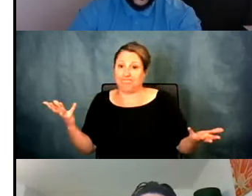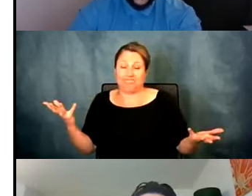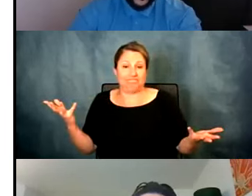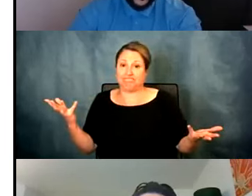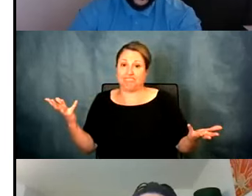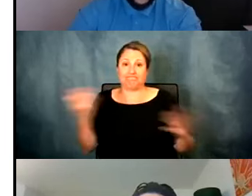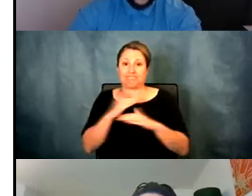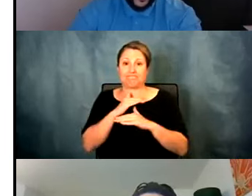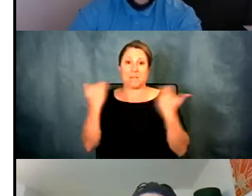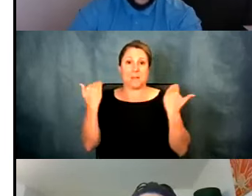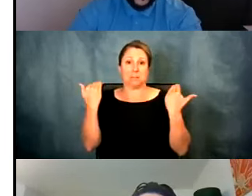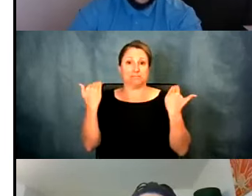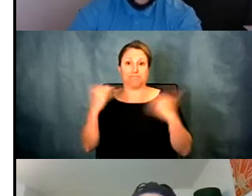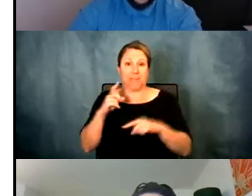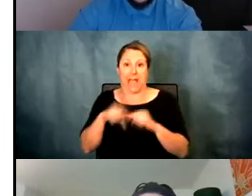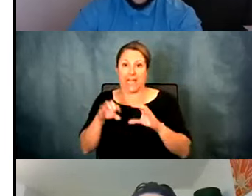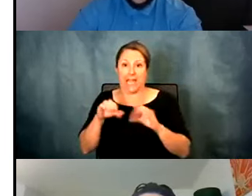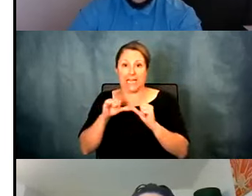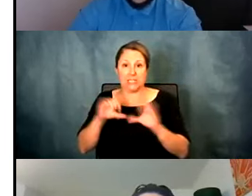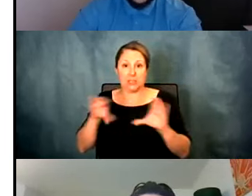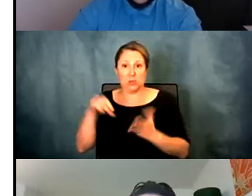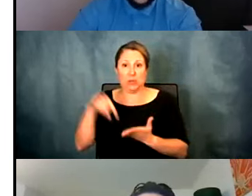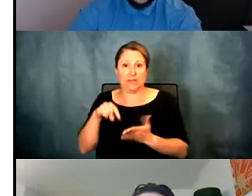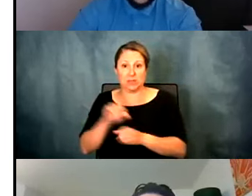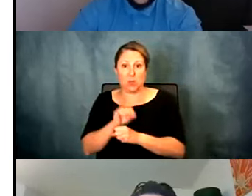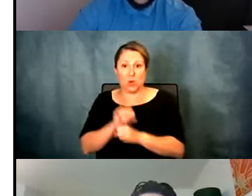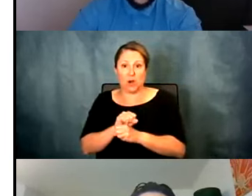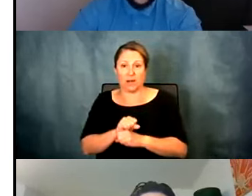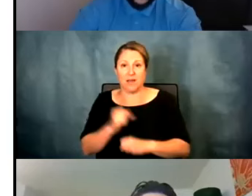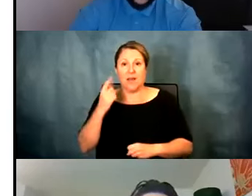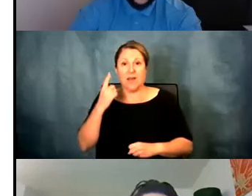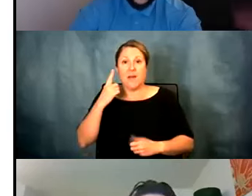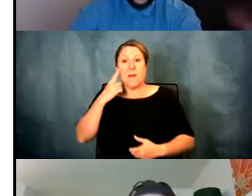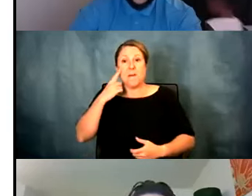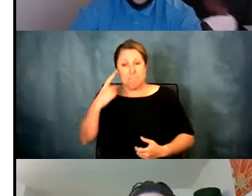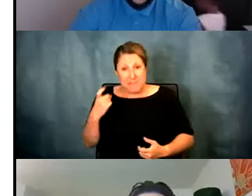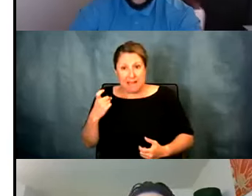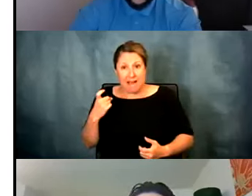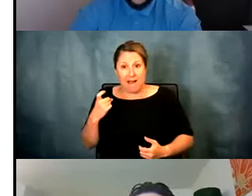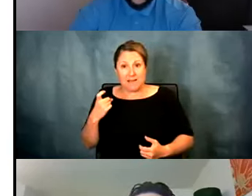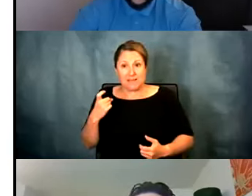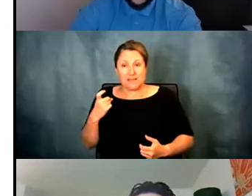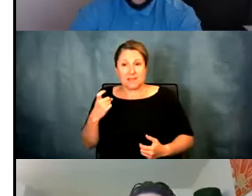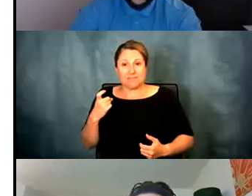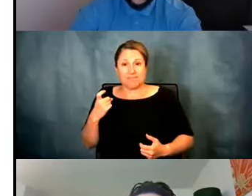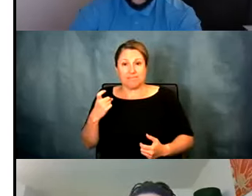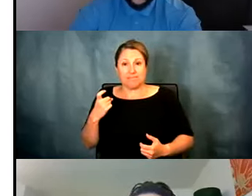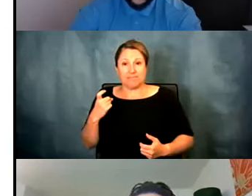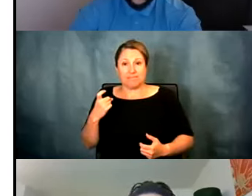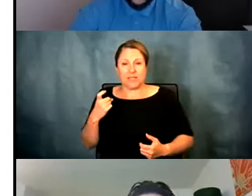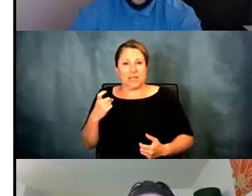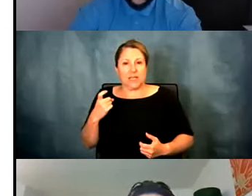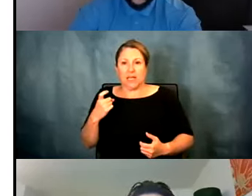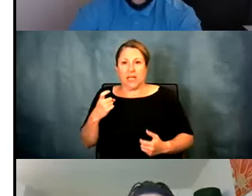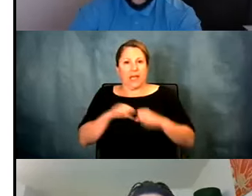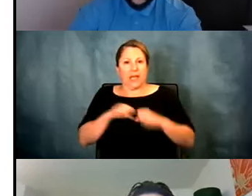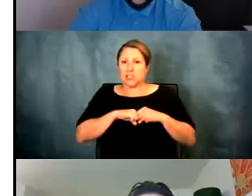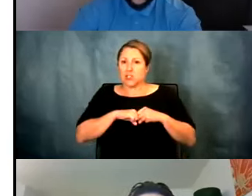to continue to do this work, because to our core, it is disheartening to